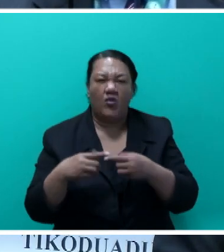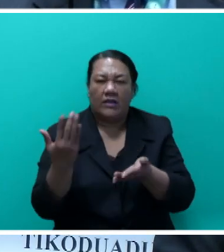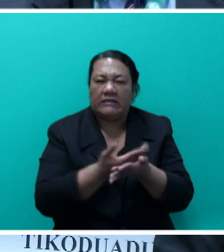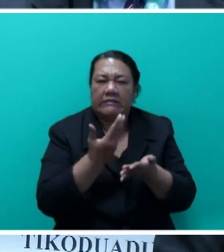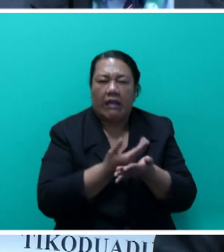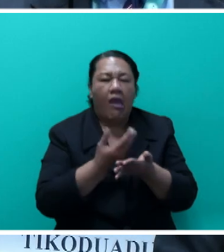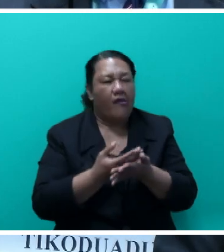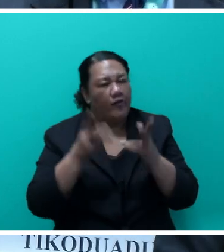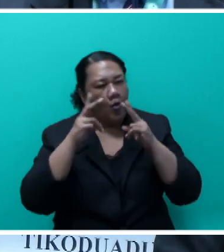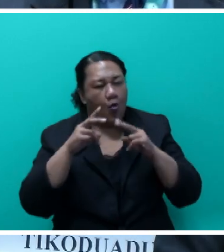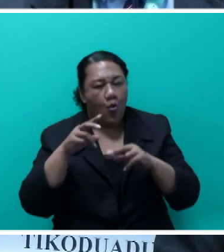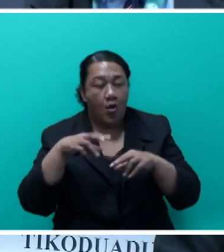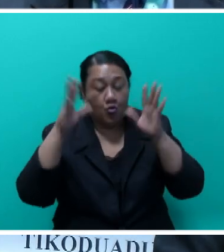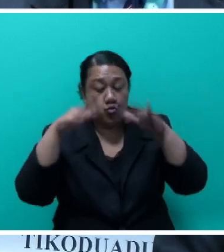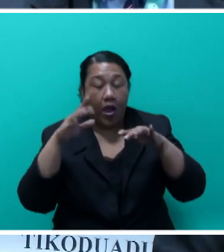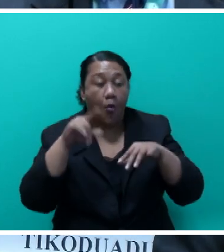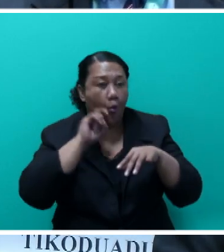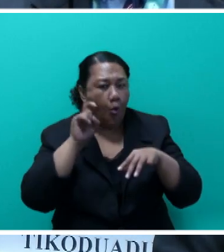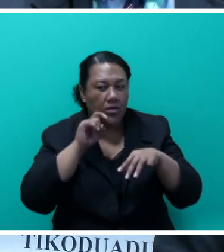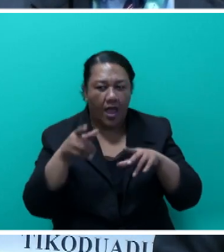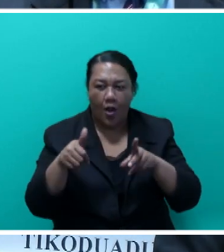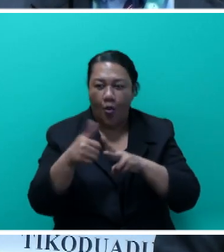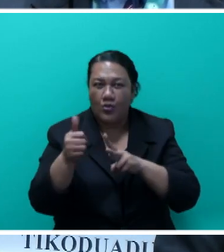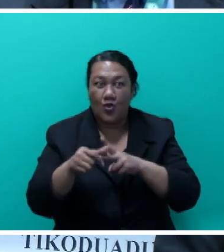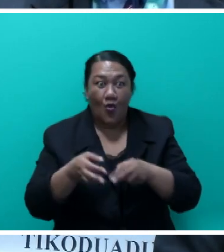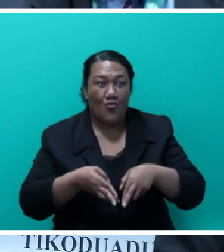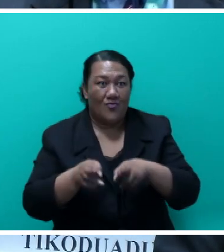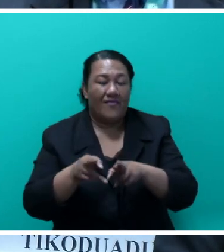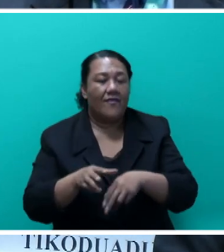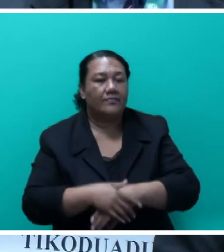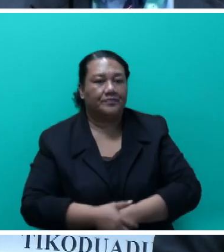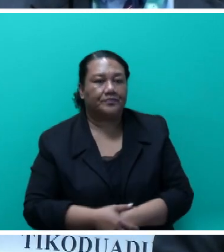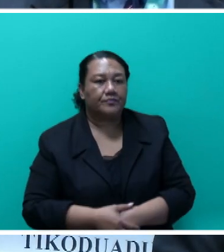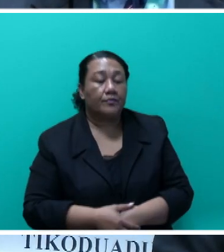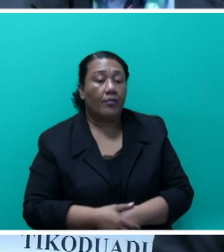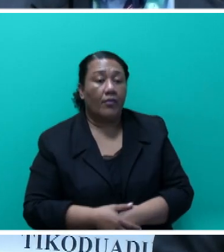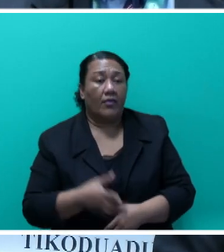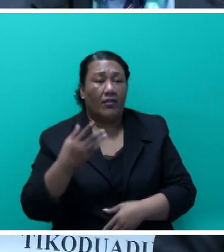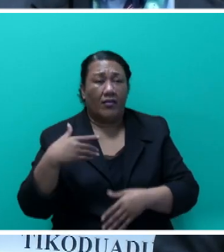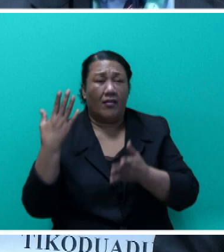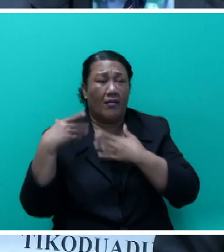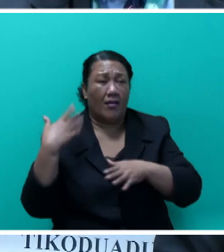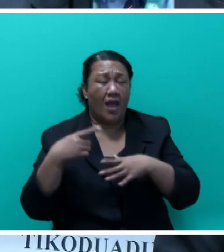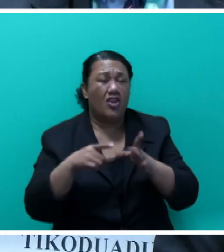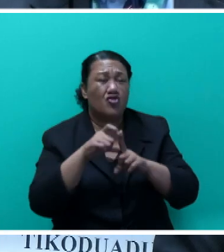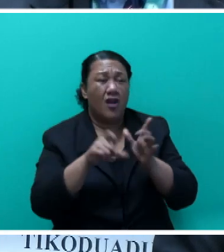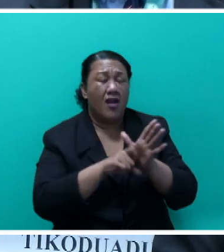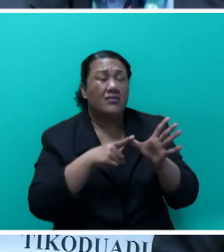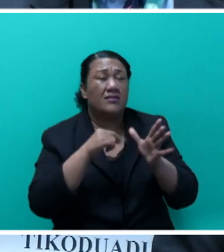retention. In Rasa, Latoka, Sugar Research Institute successfully harvested water from the major